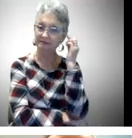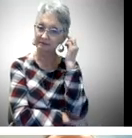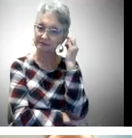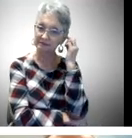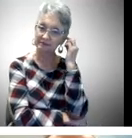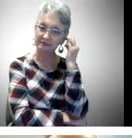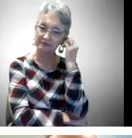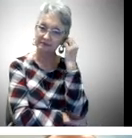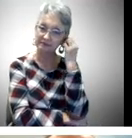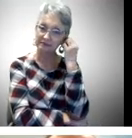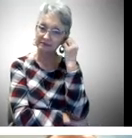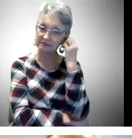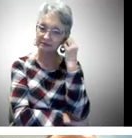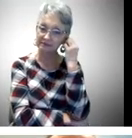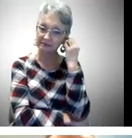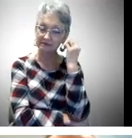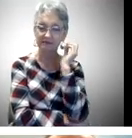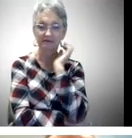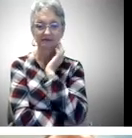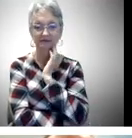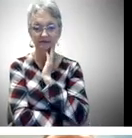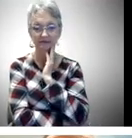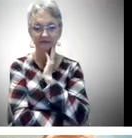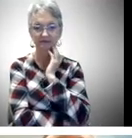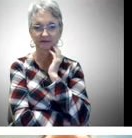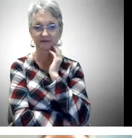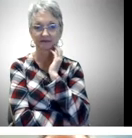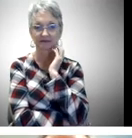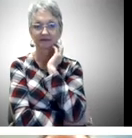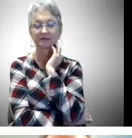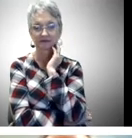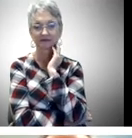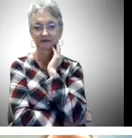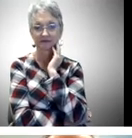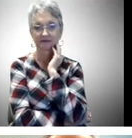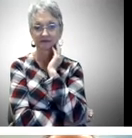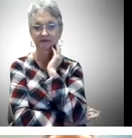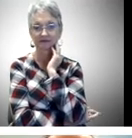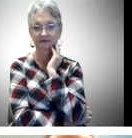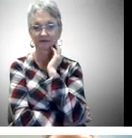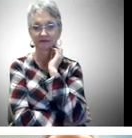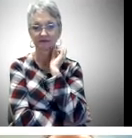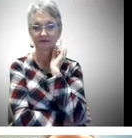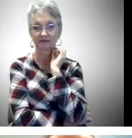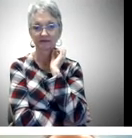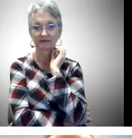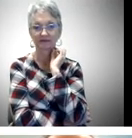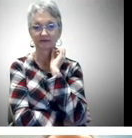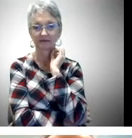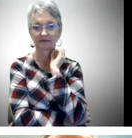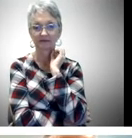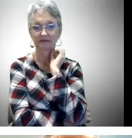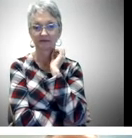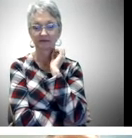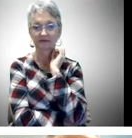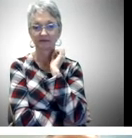can get the forms for us. And the dilemma that a lawyer has, who pays them? Are they going to charge the person with a disability,